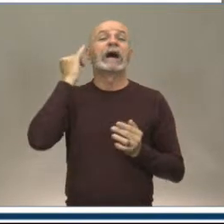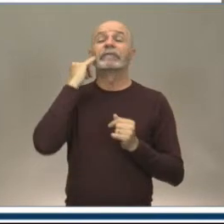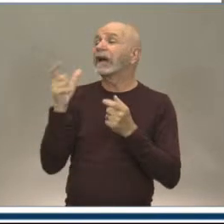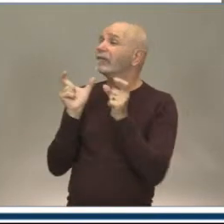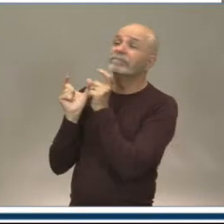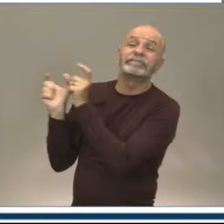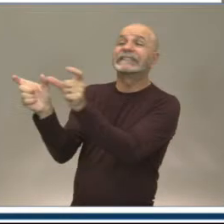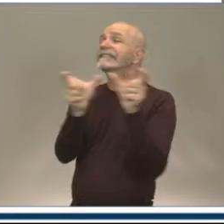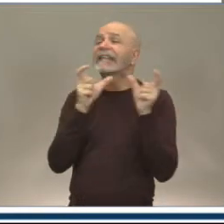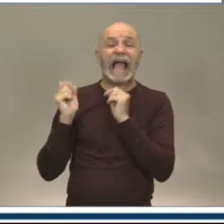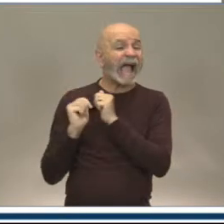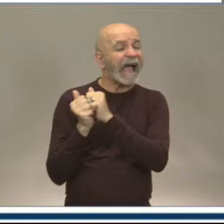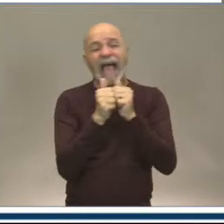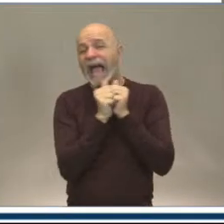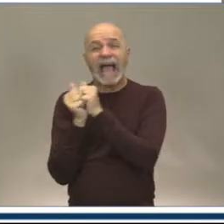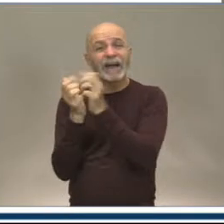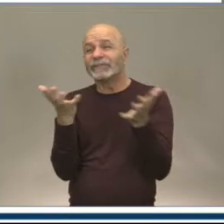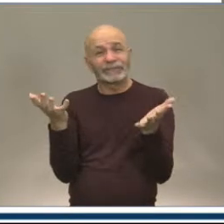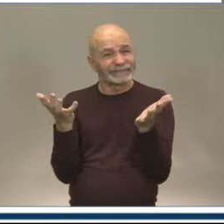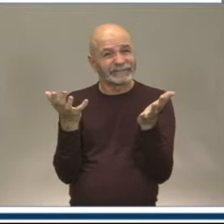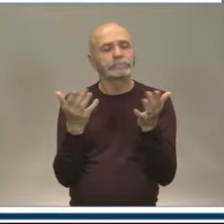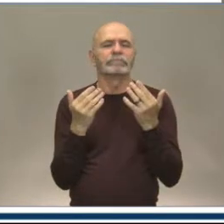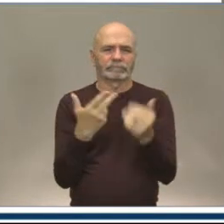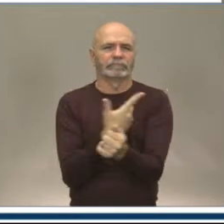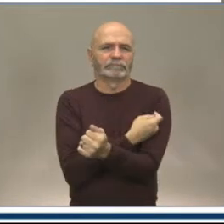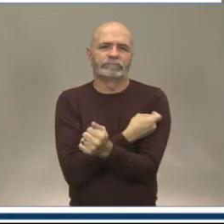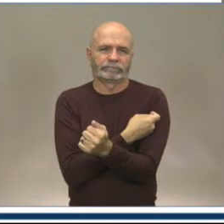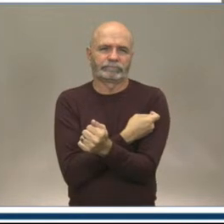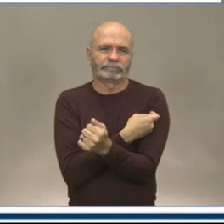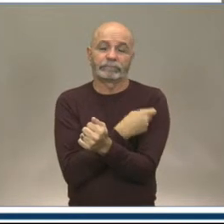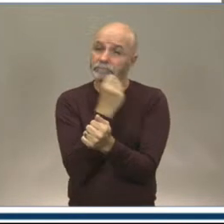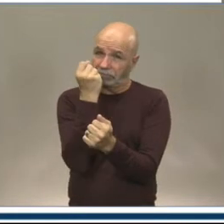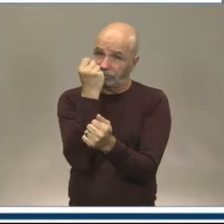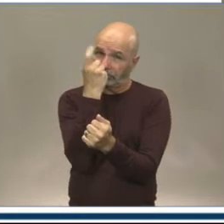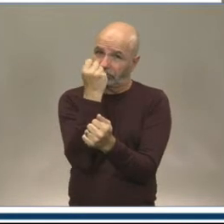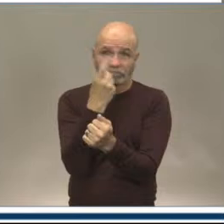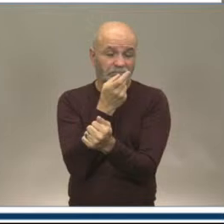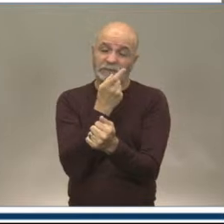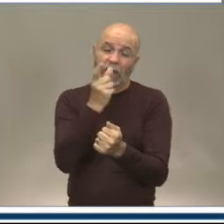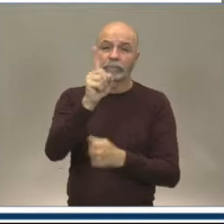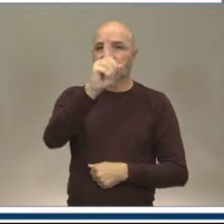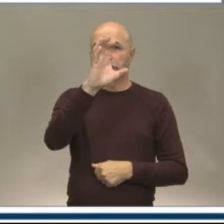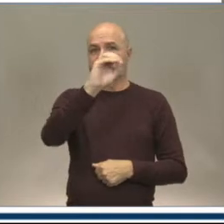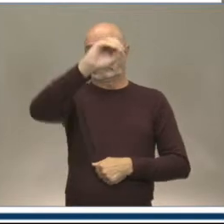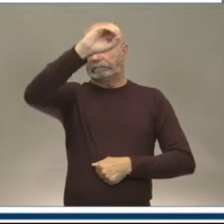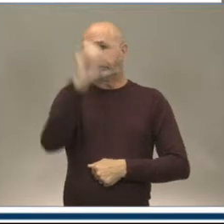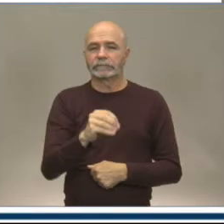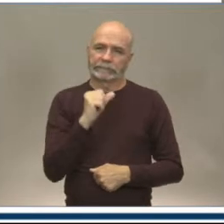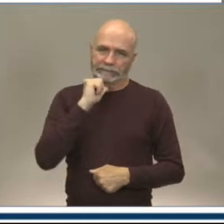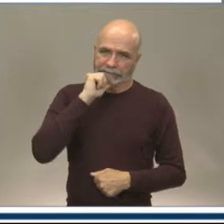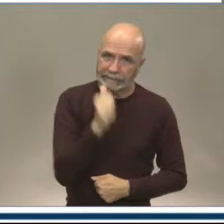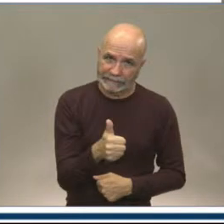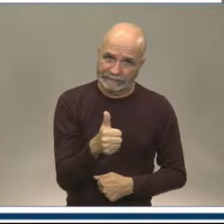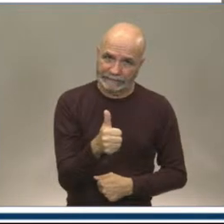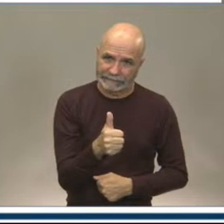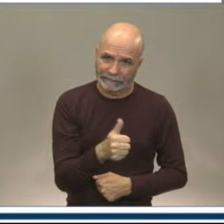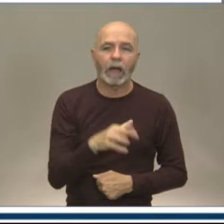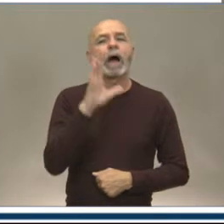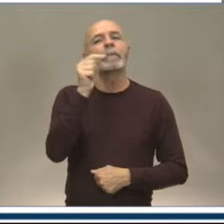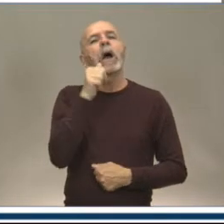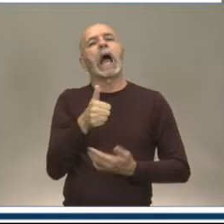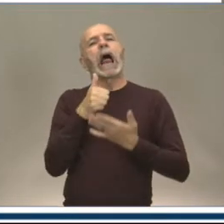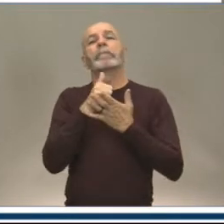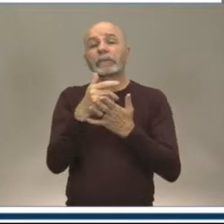the vaccine is not 100% effective. It will help you from becoming seriously ill, but following public health measures